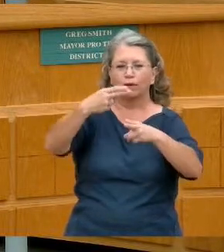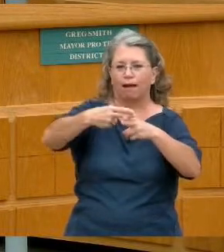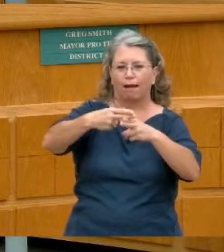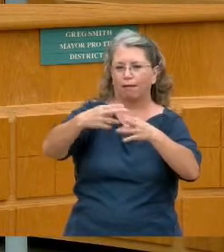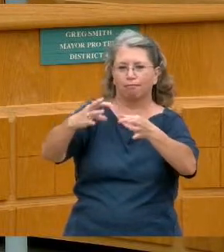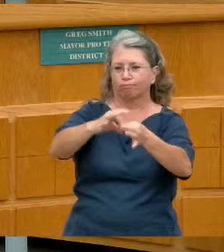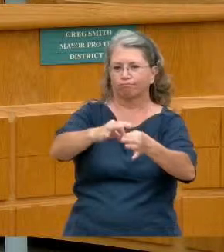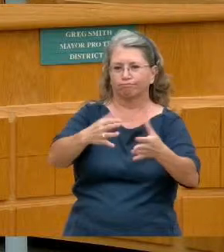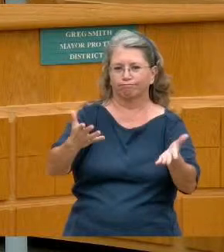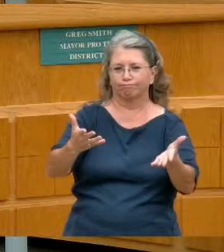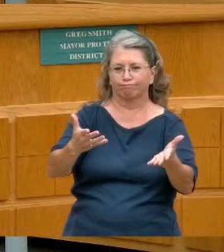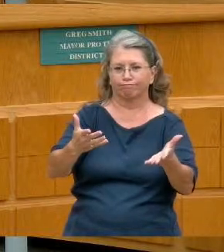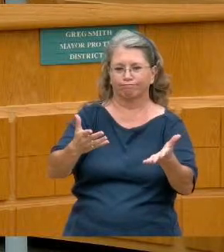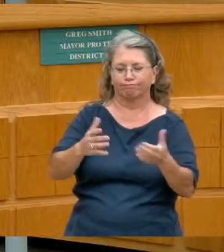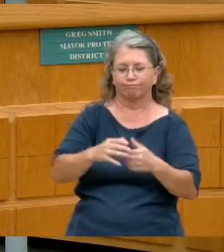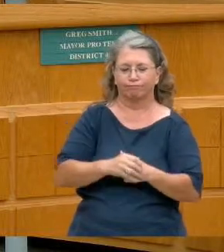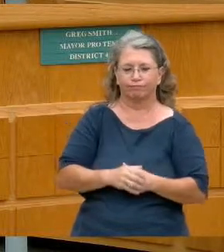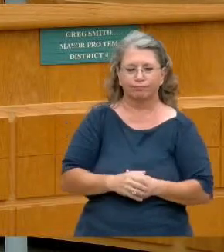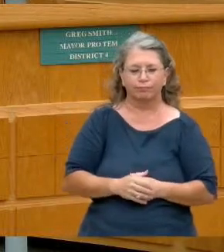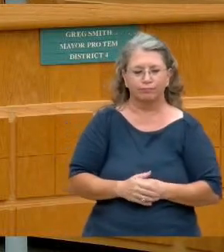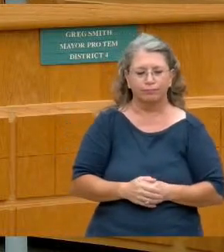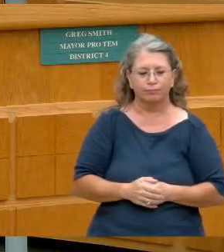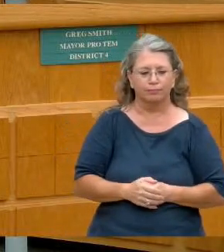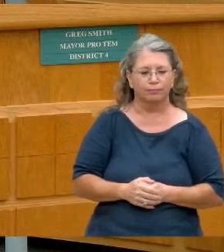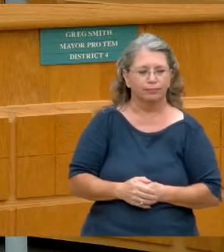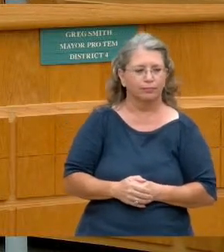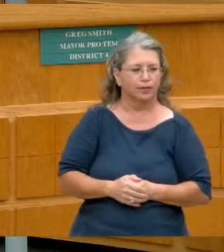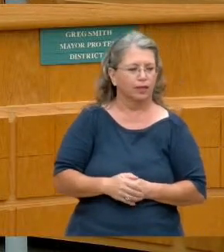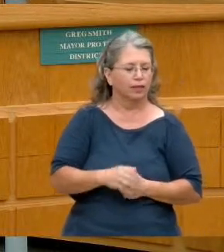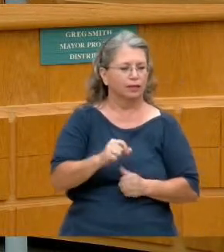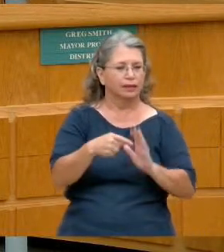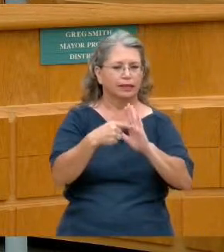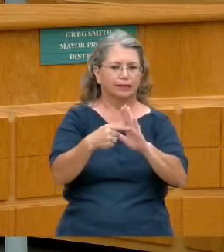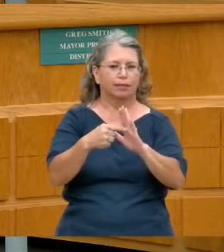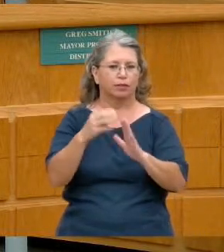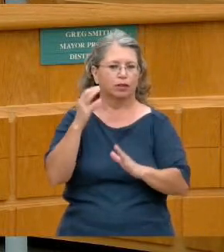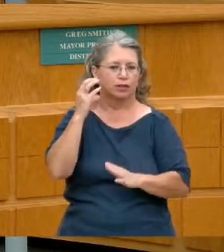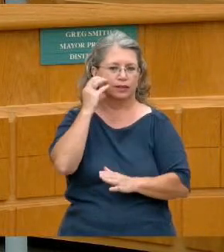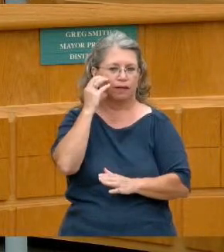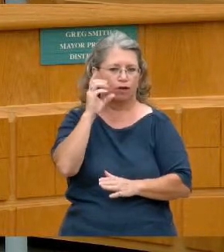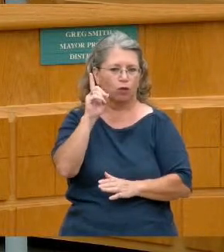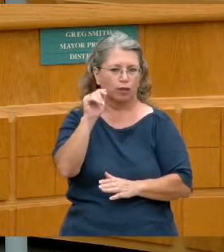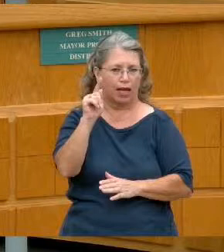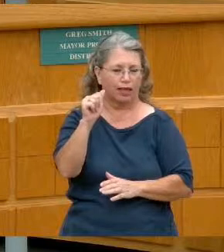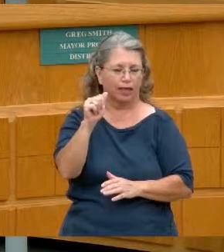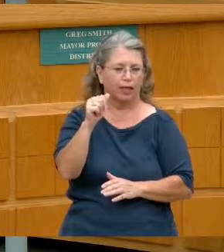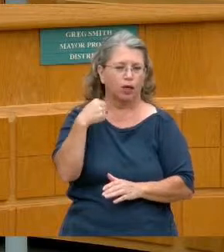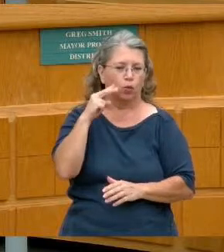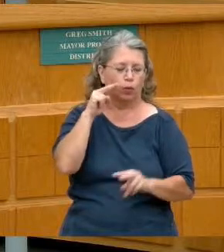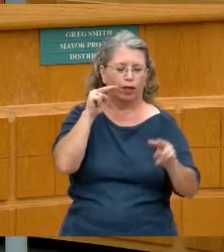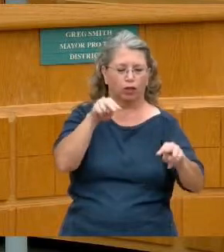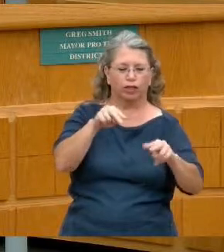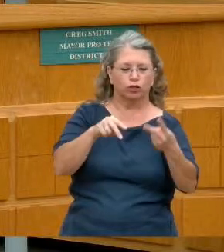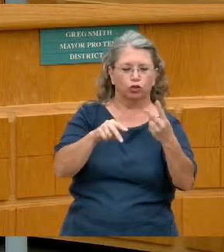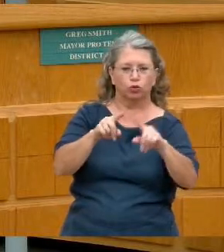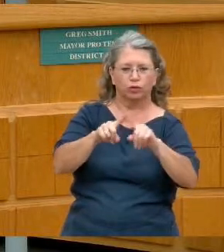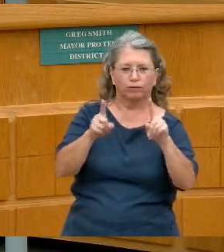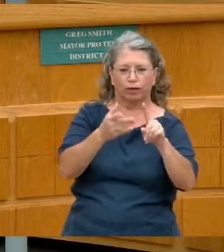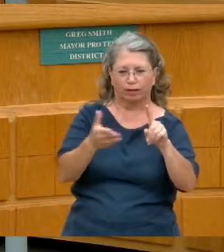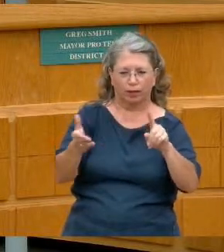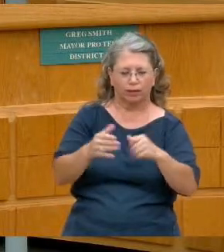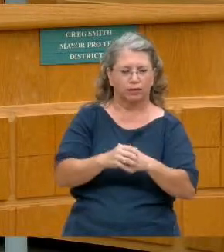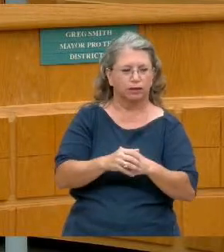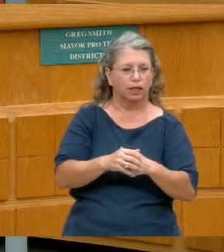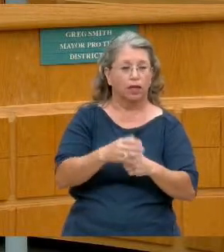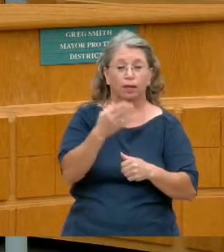get it. So here's an example of cell phone data that we can get. There's two different cell phone metrics we're looking at. The blue line is